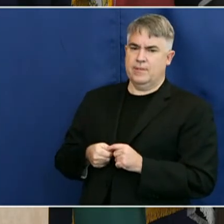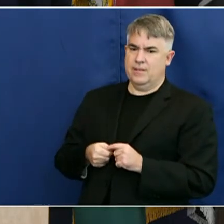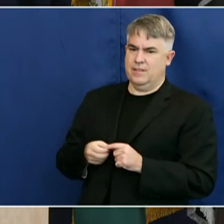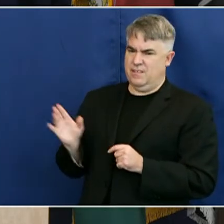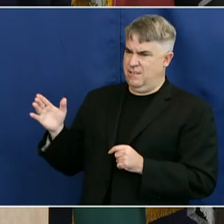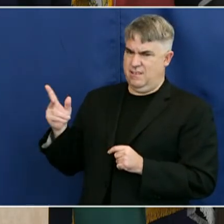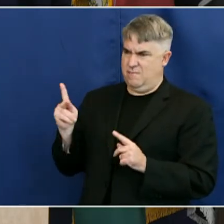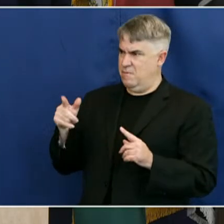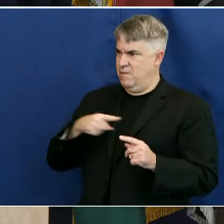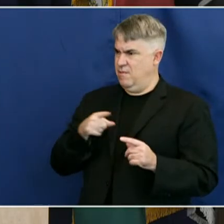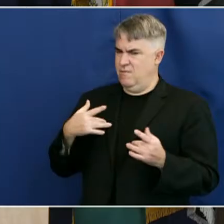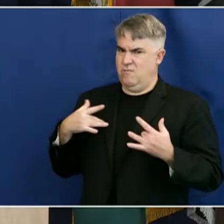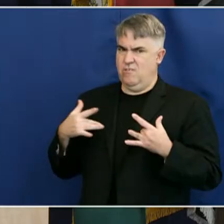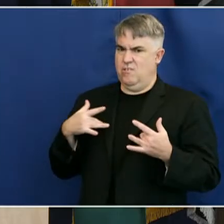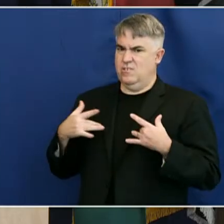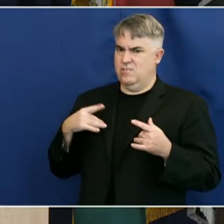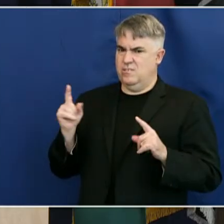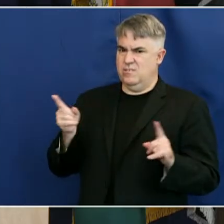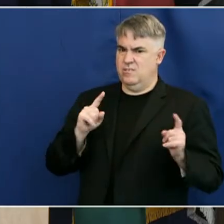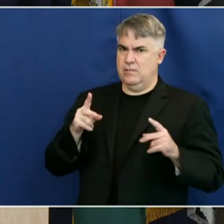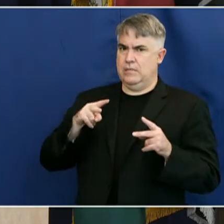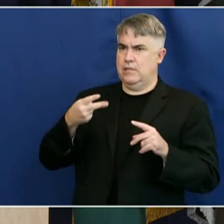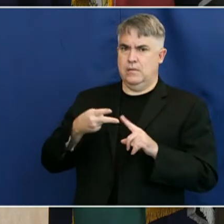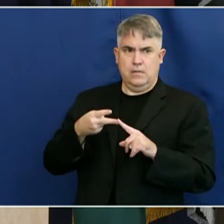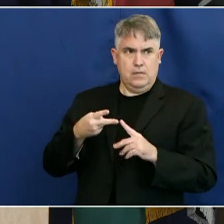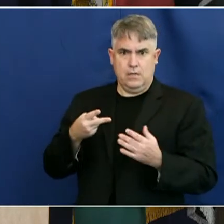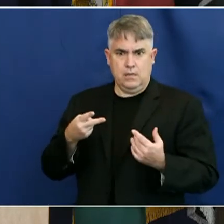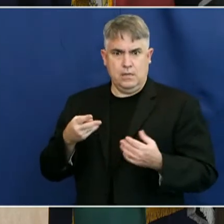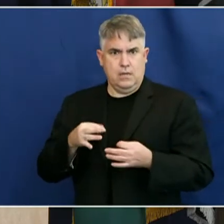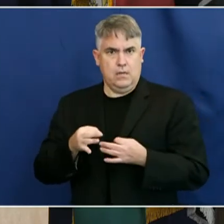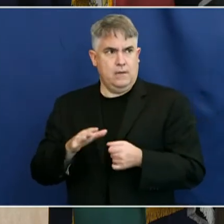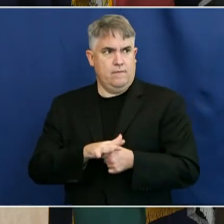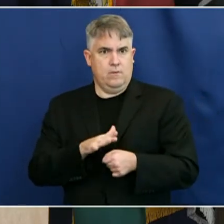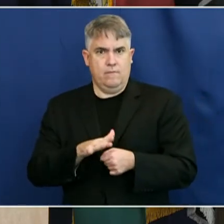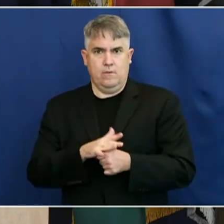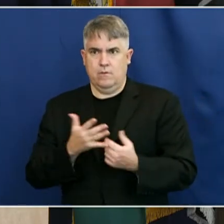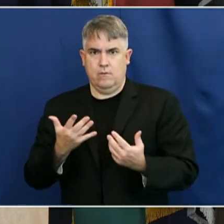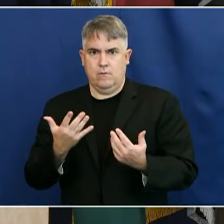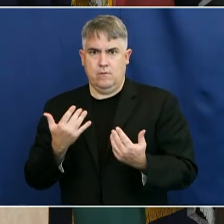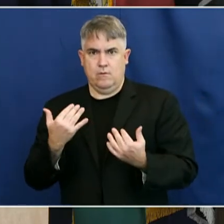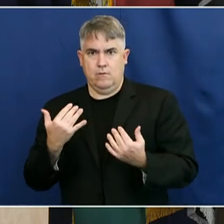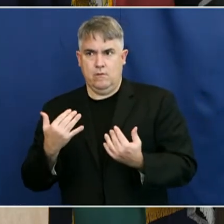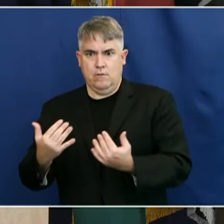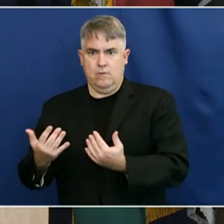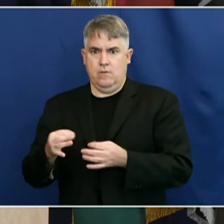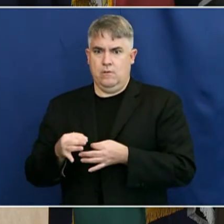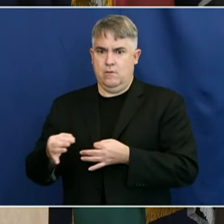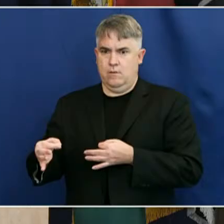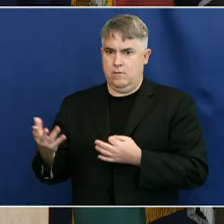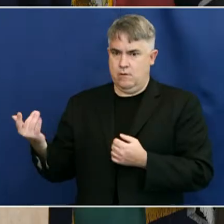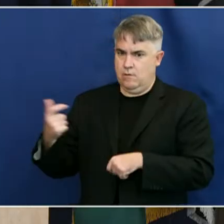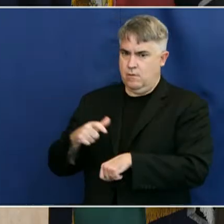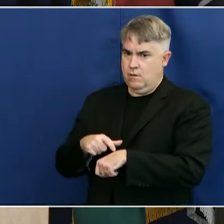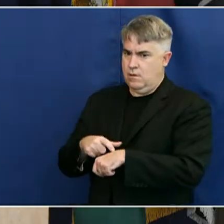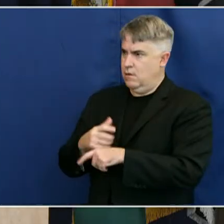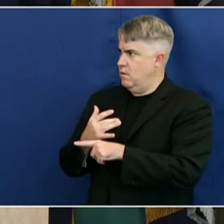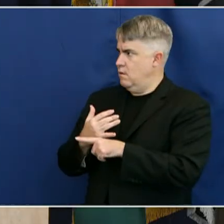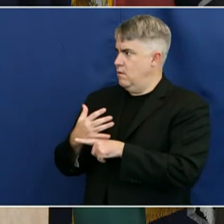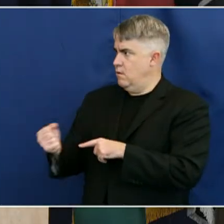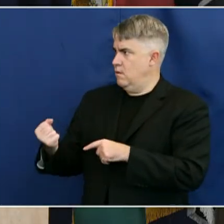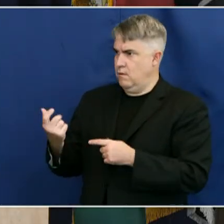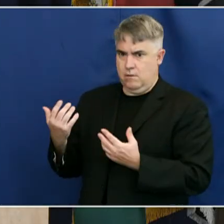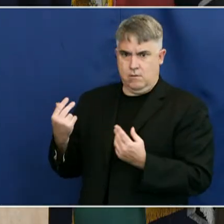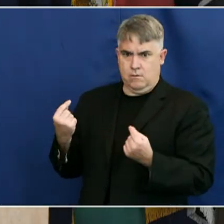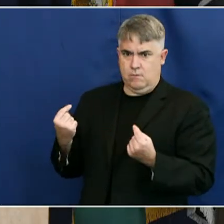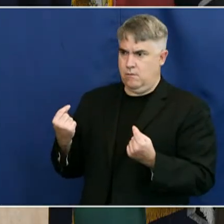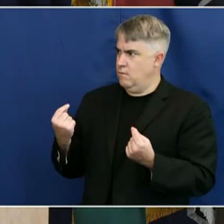find an appointment to book their second shot. From a medical standpoint, how is too long to wait? And what advice do you have for those who can't seem to get an